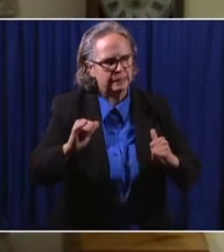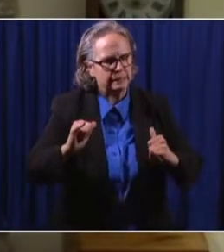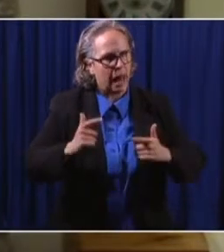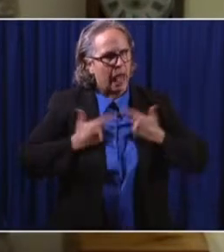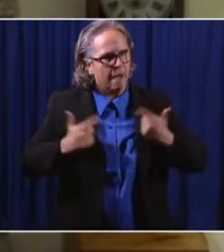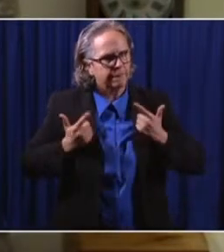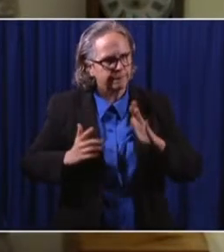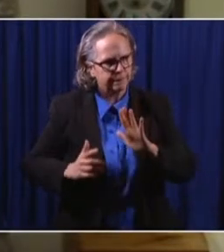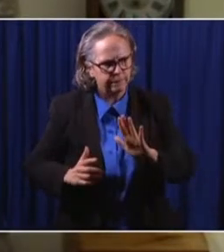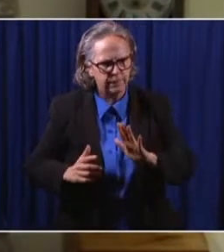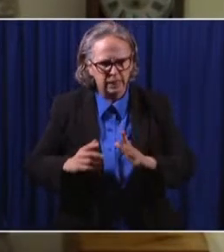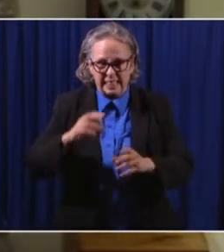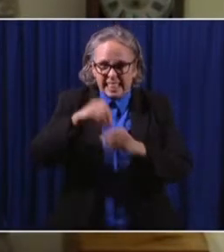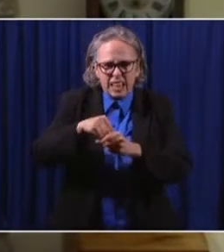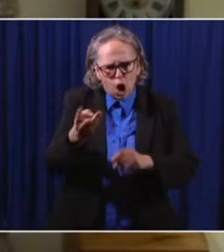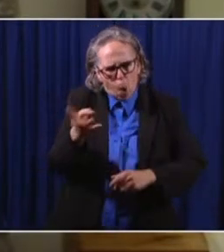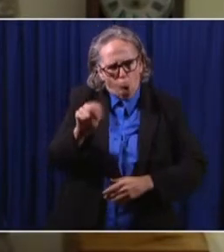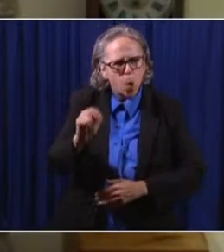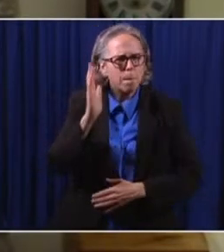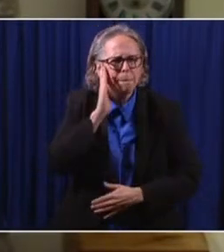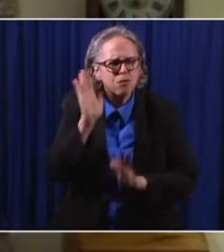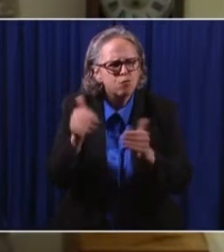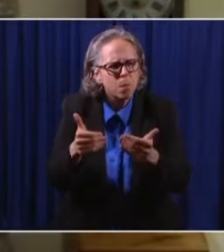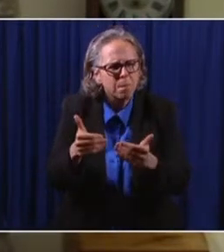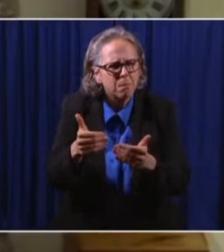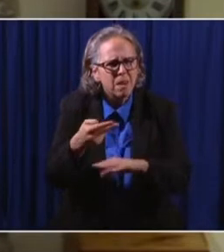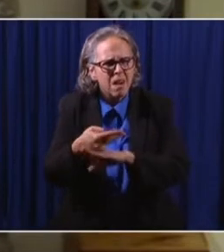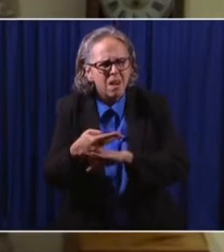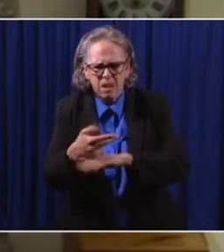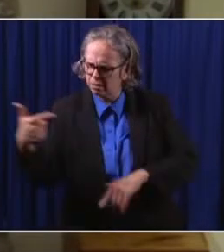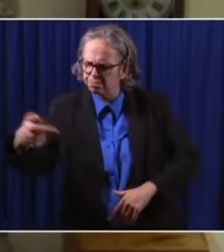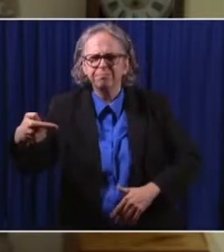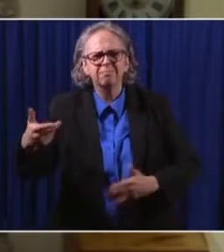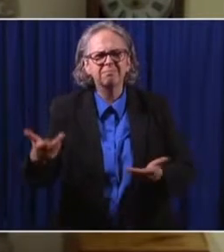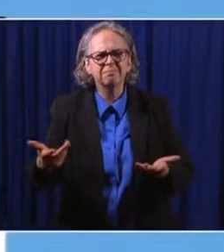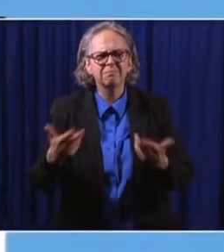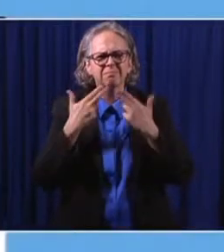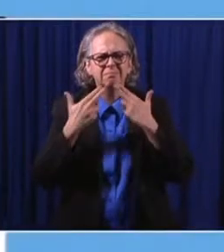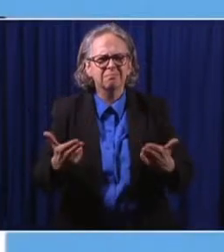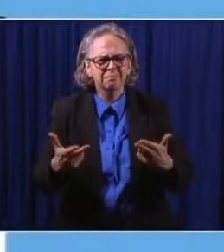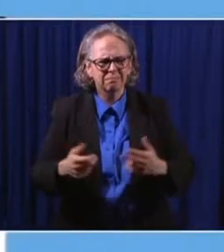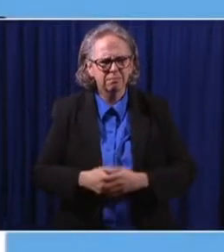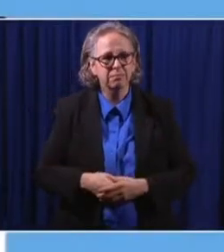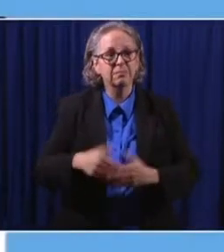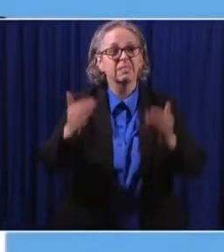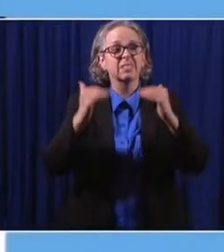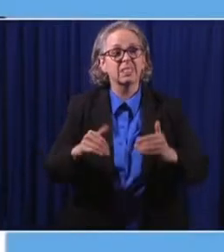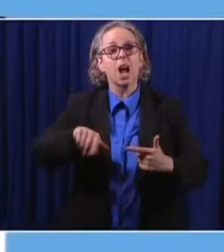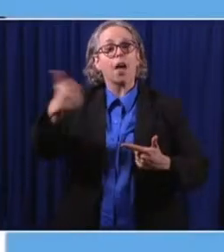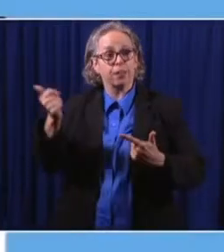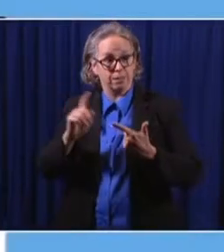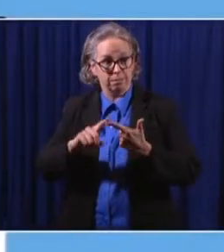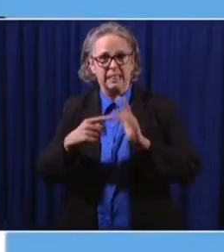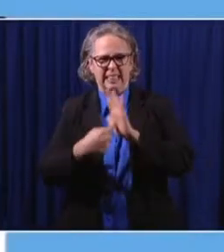own bed, shot. From the Dayton Daily News,